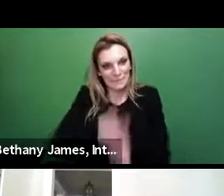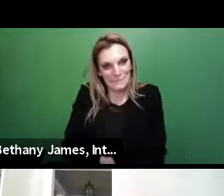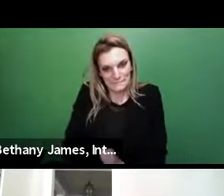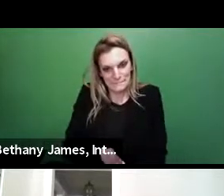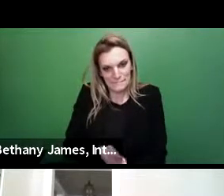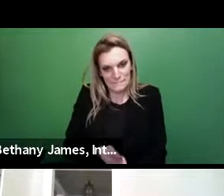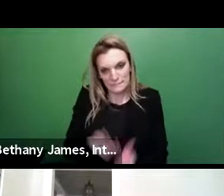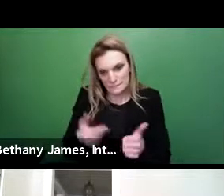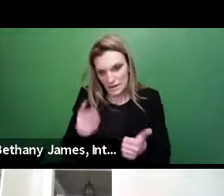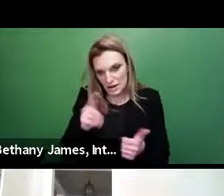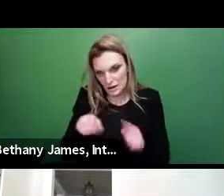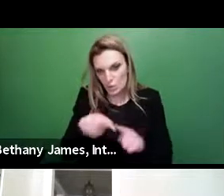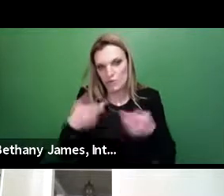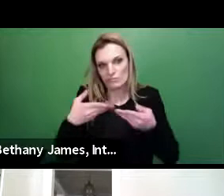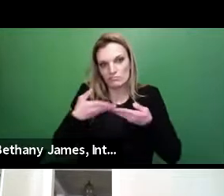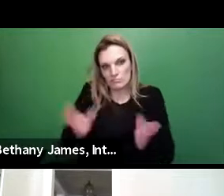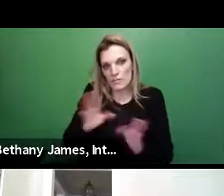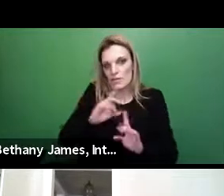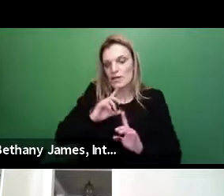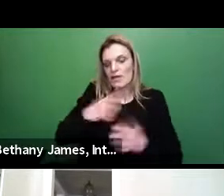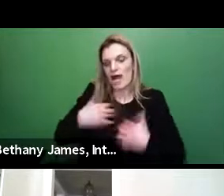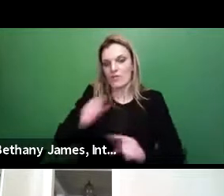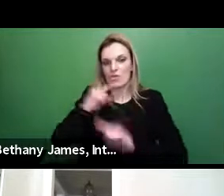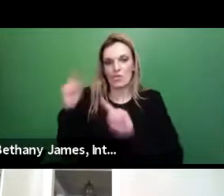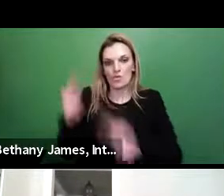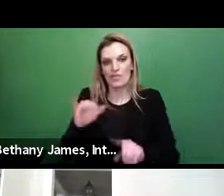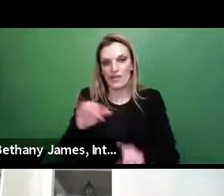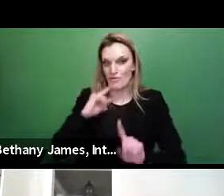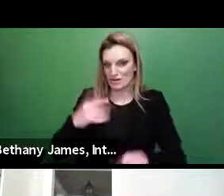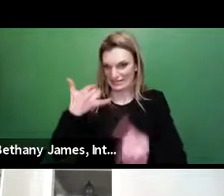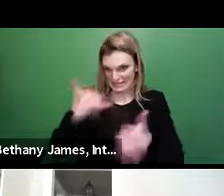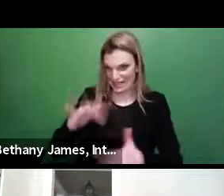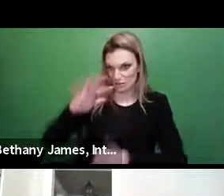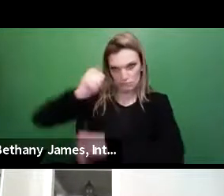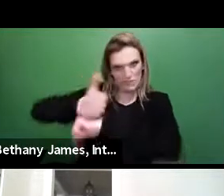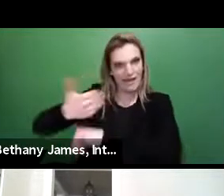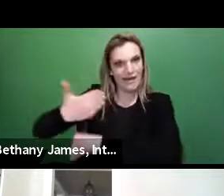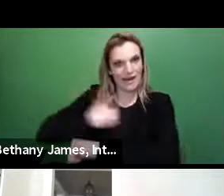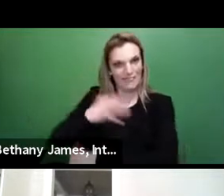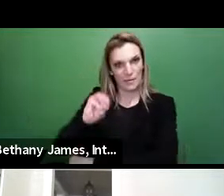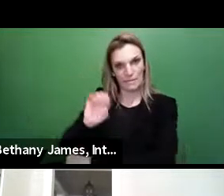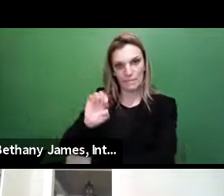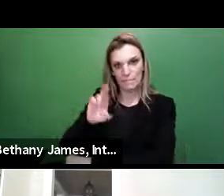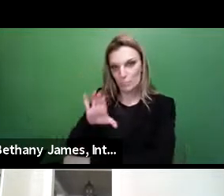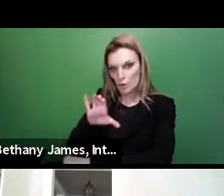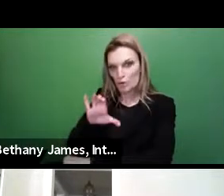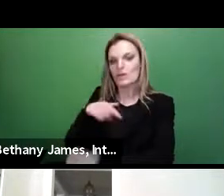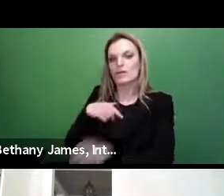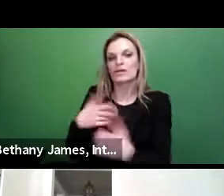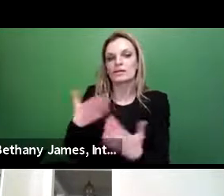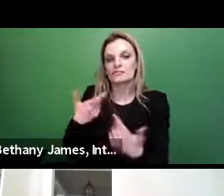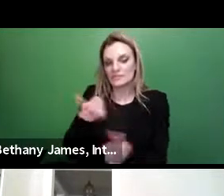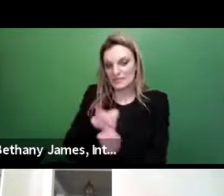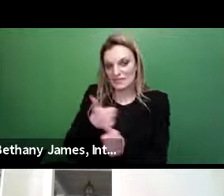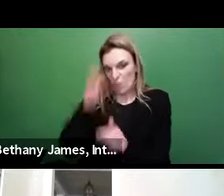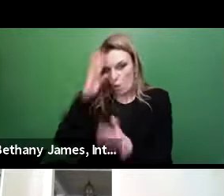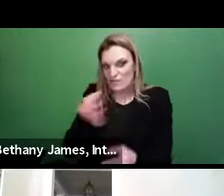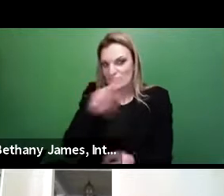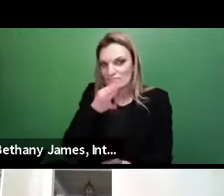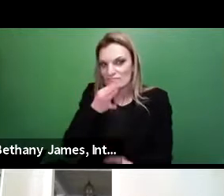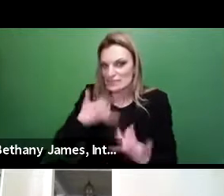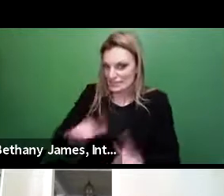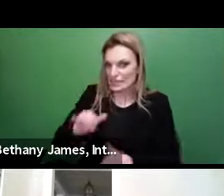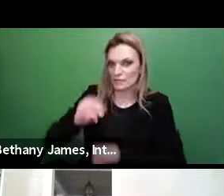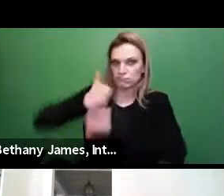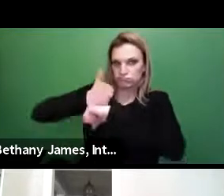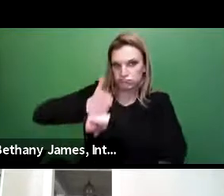when implementing the public health order. The order is still in place, and Merck hopes it will continue to be in place this upcoming growing season.